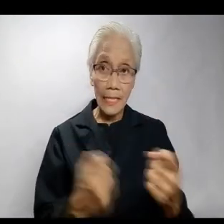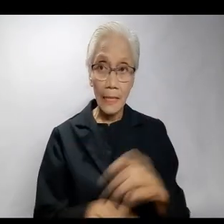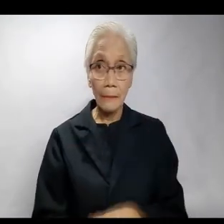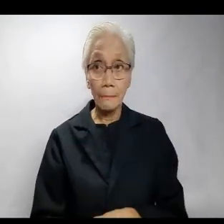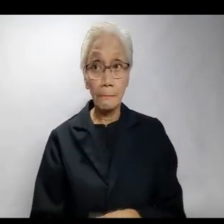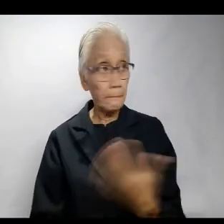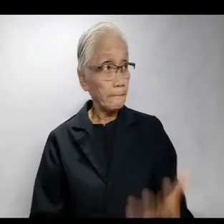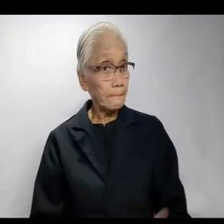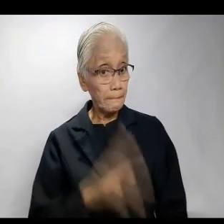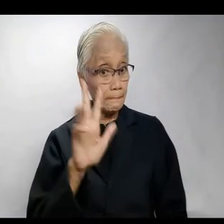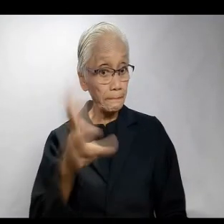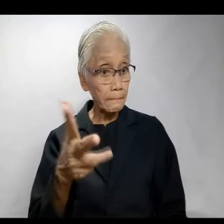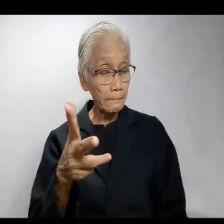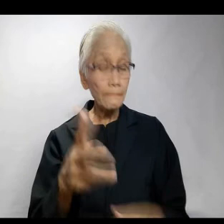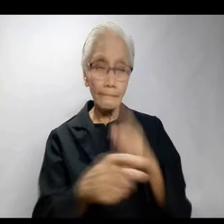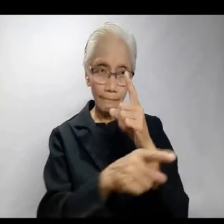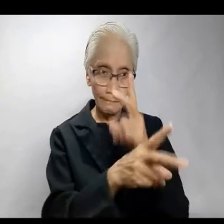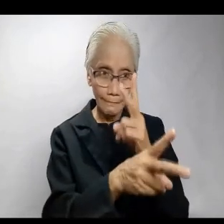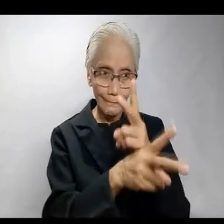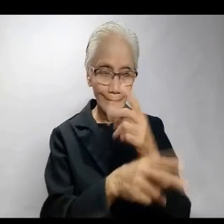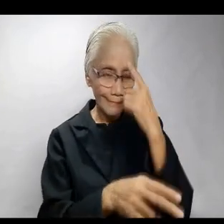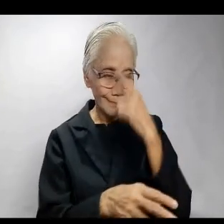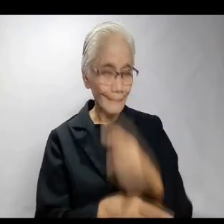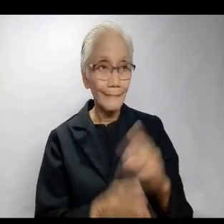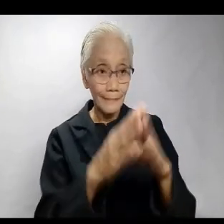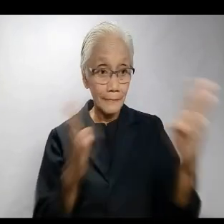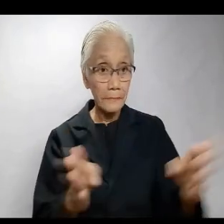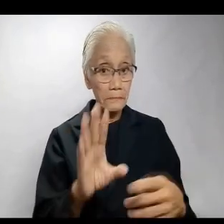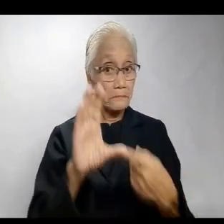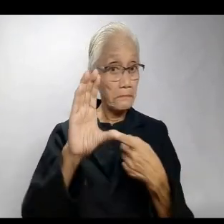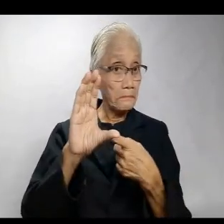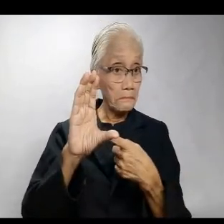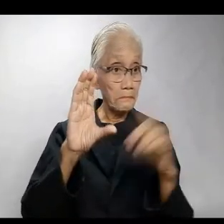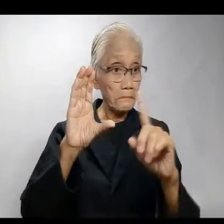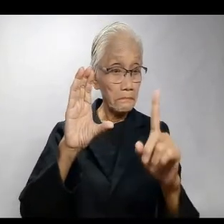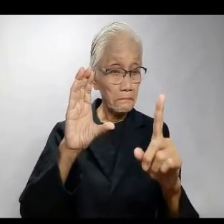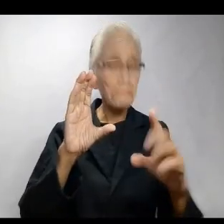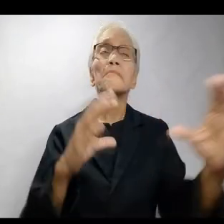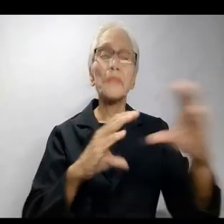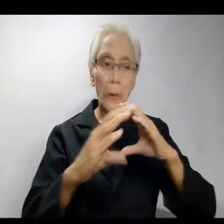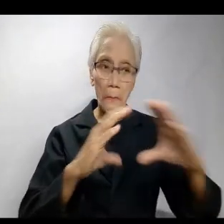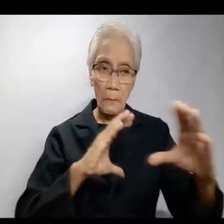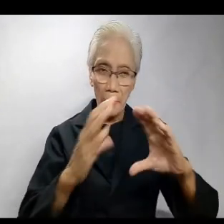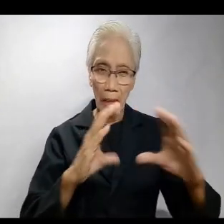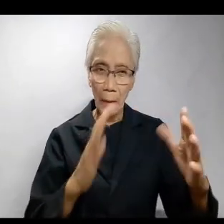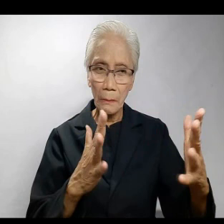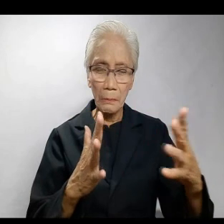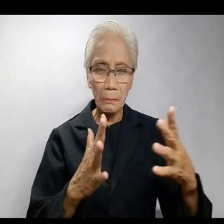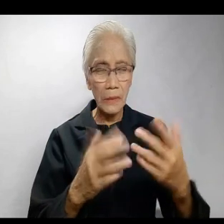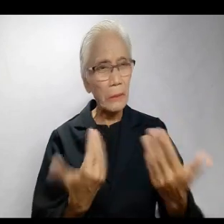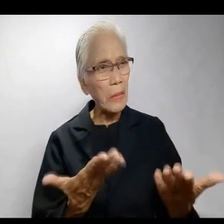for humility. Third, watch out for the 4 big C's. What are